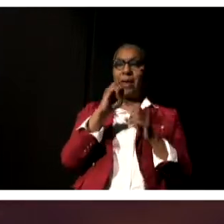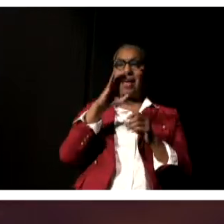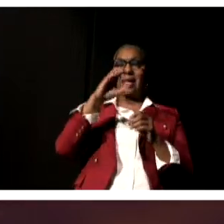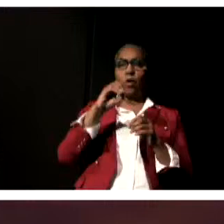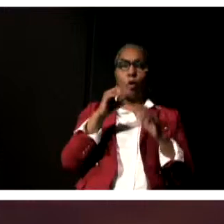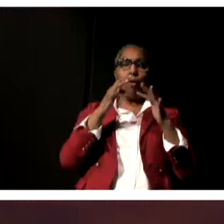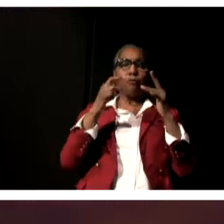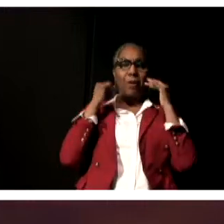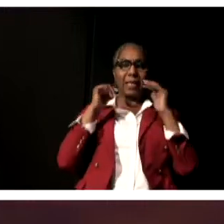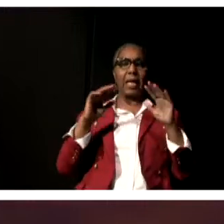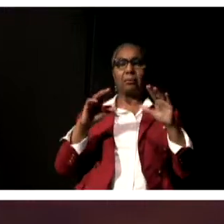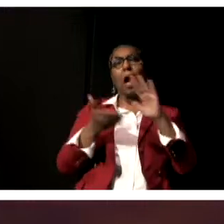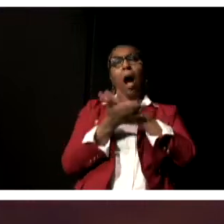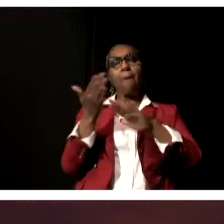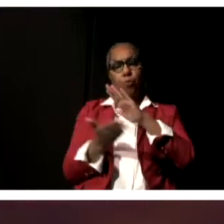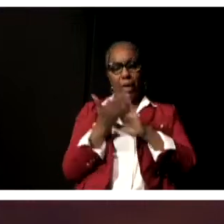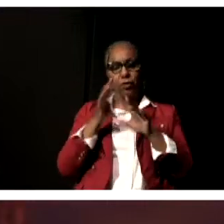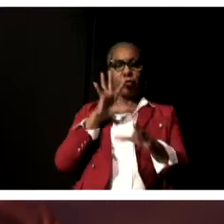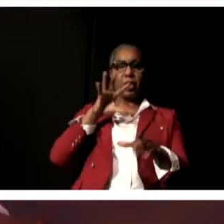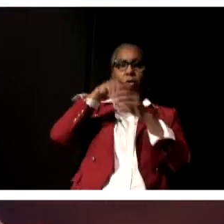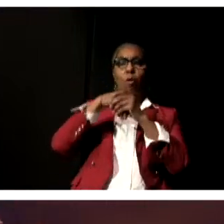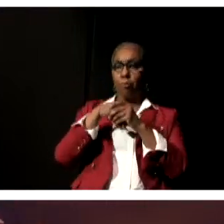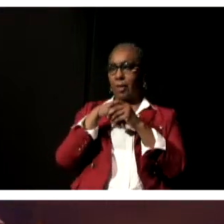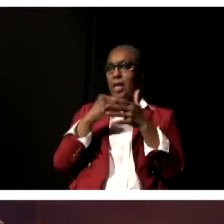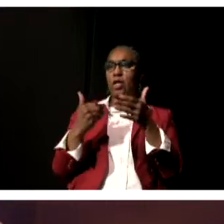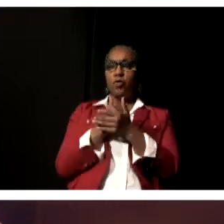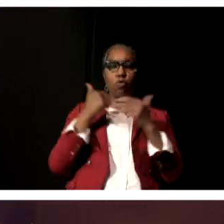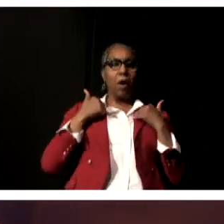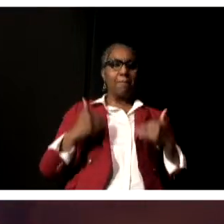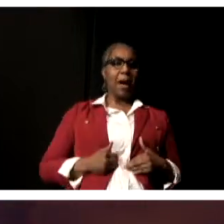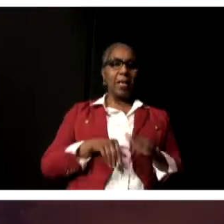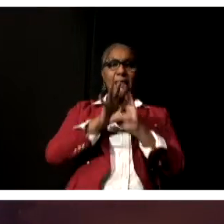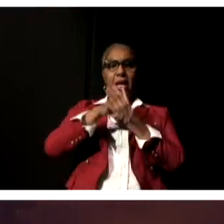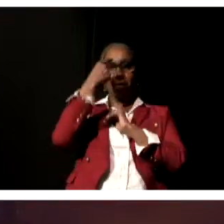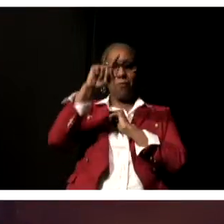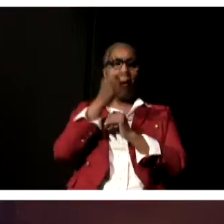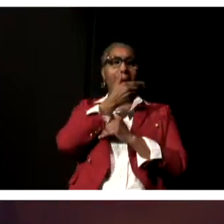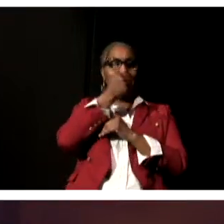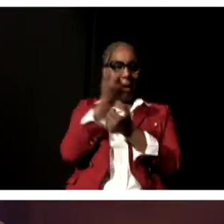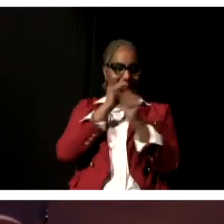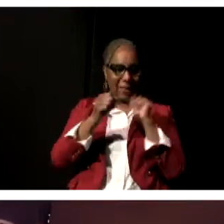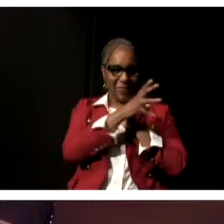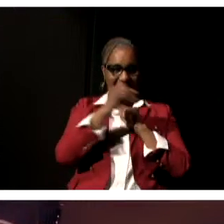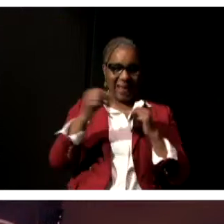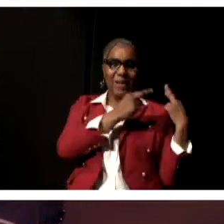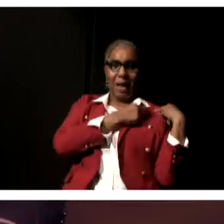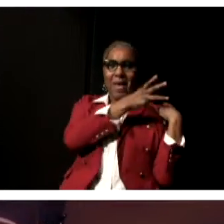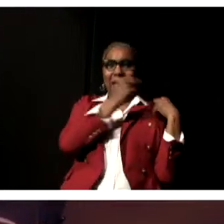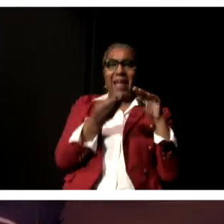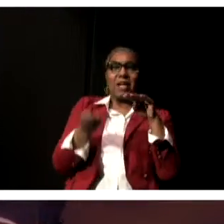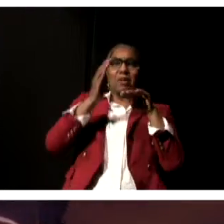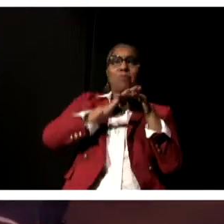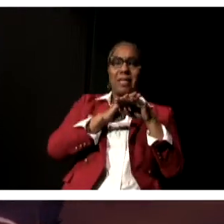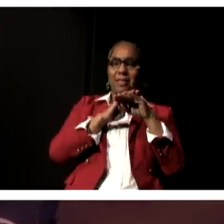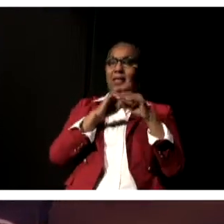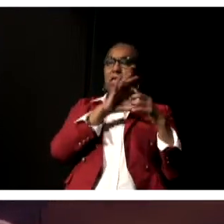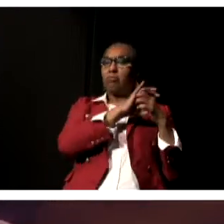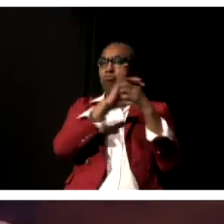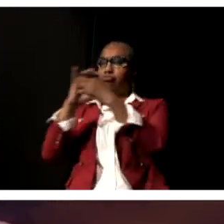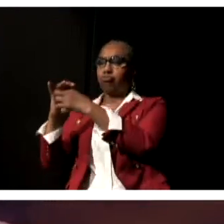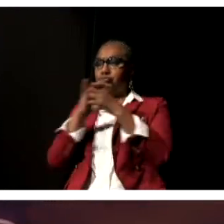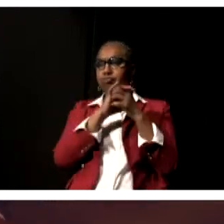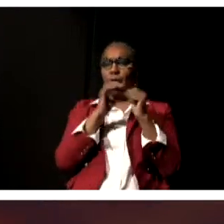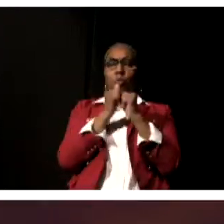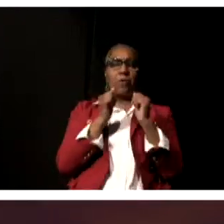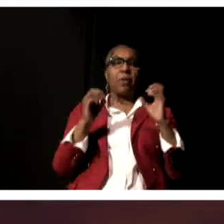eco-friendly operations, incorporated new body cameras for better safety and accountability, and increased community ties with more